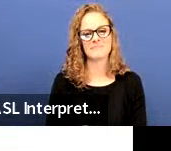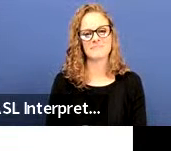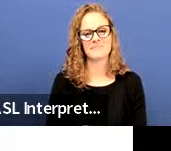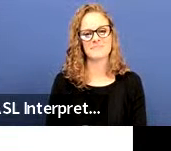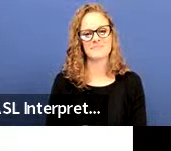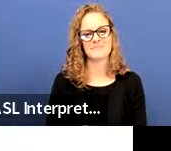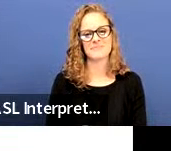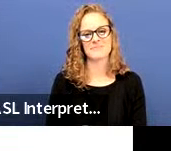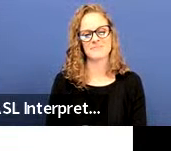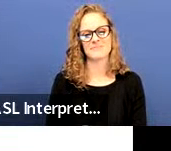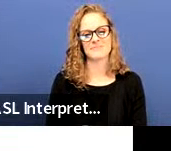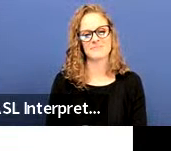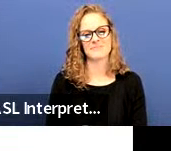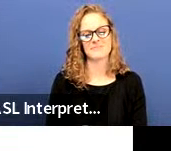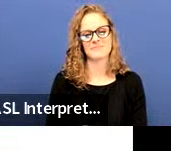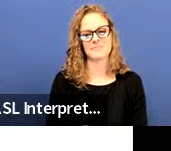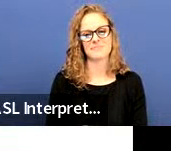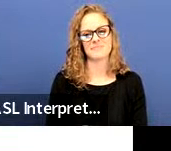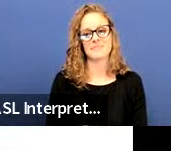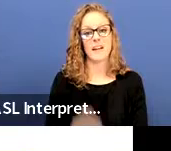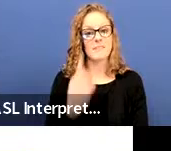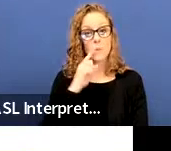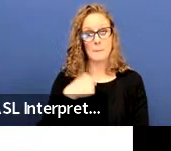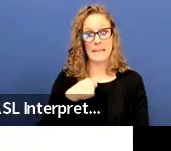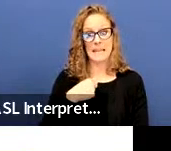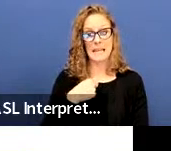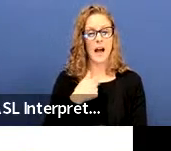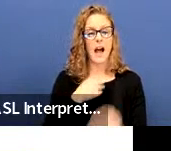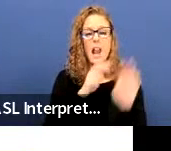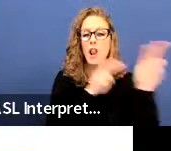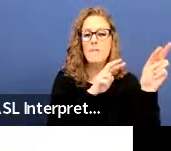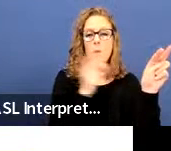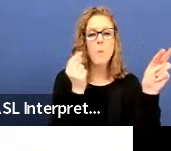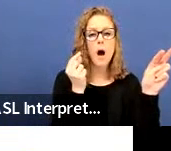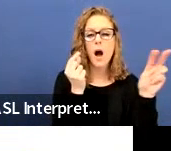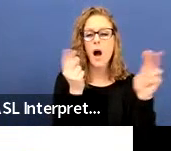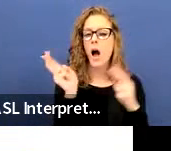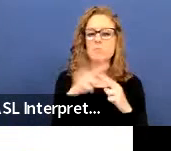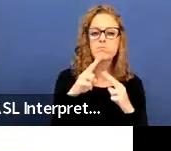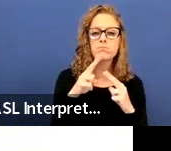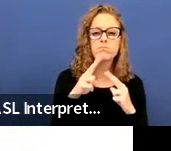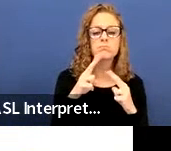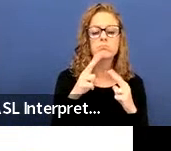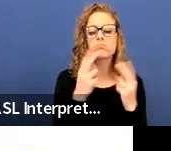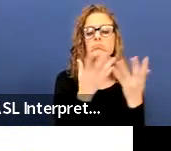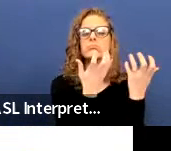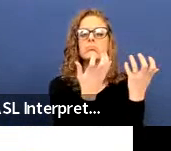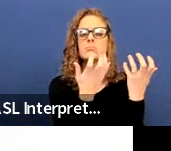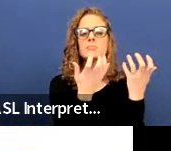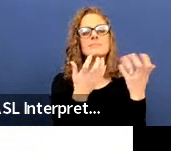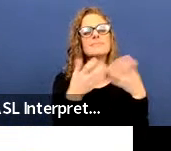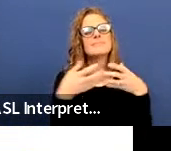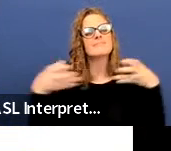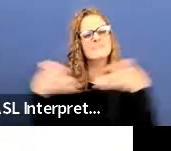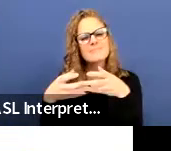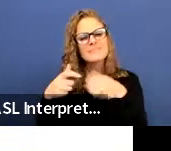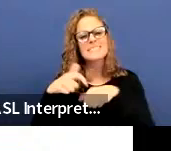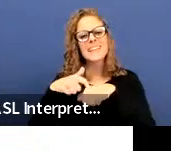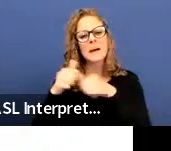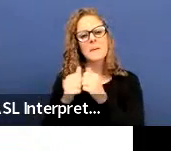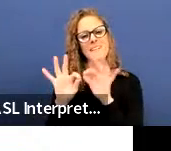forward to more than anything is to be able to spend some time with my